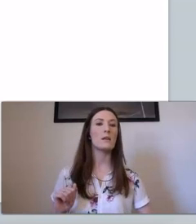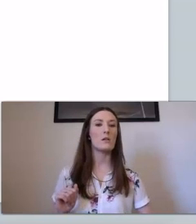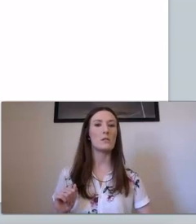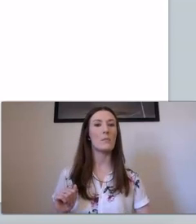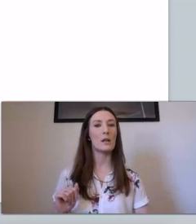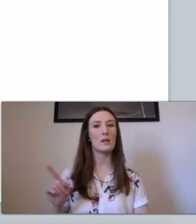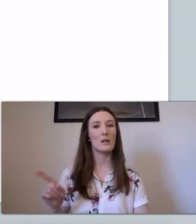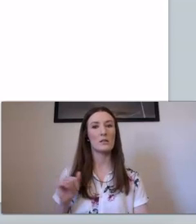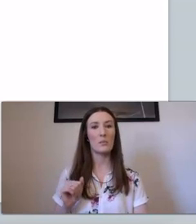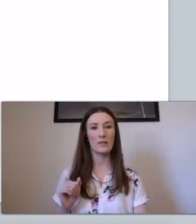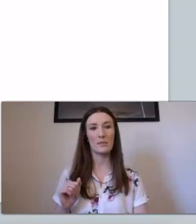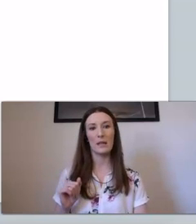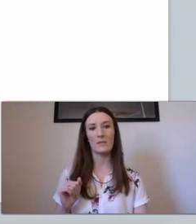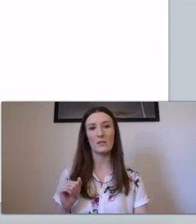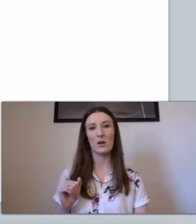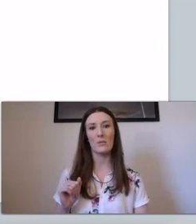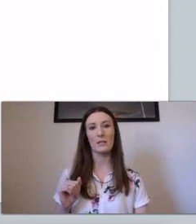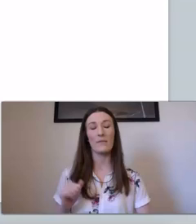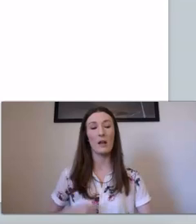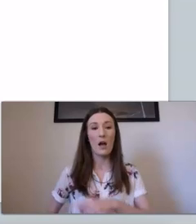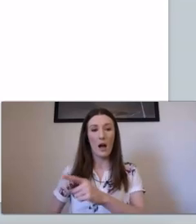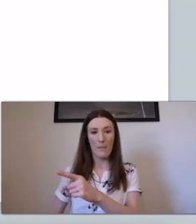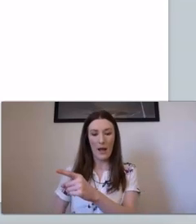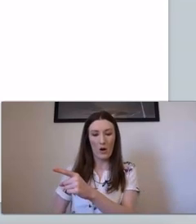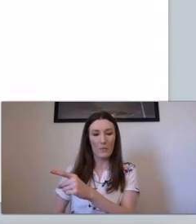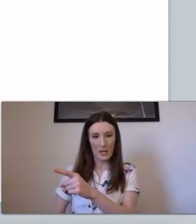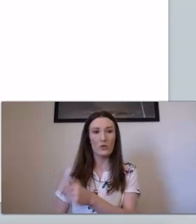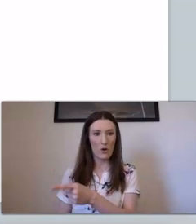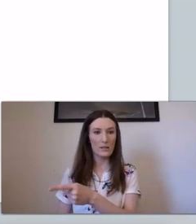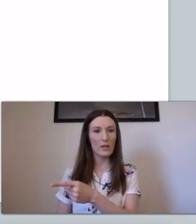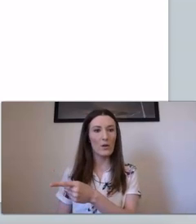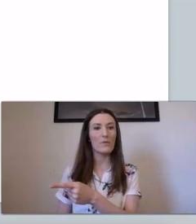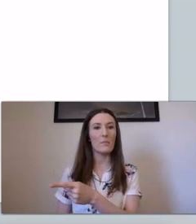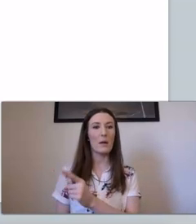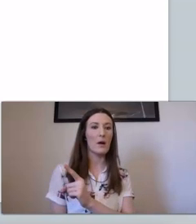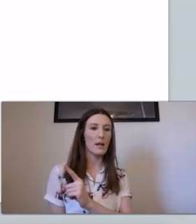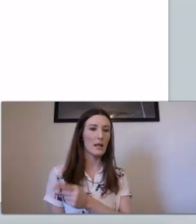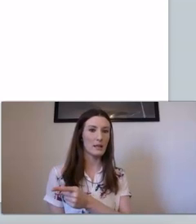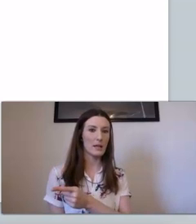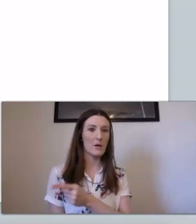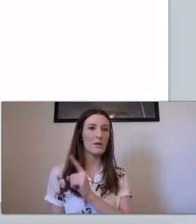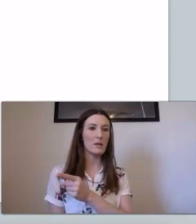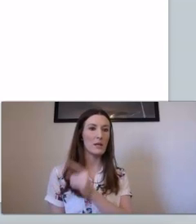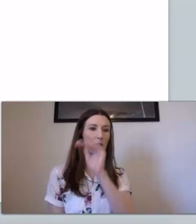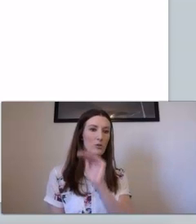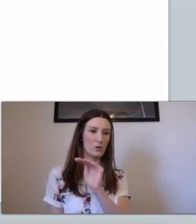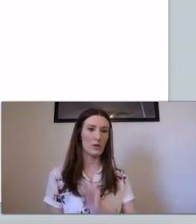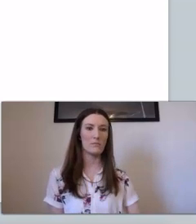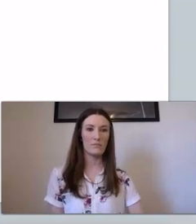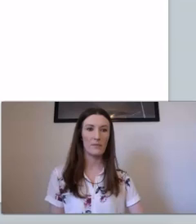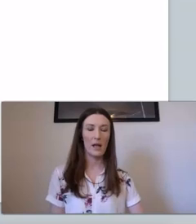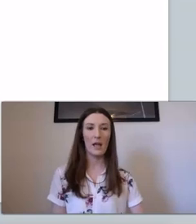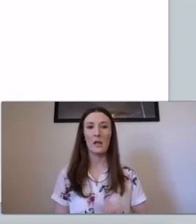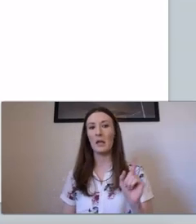using my non-dominant to point to my left to talk about David. My arm is crossing over my body and leaning by him. He